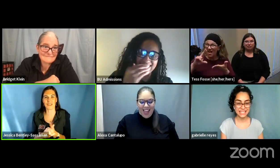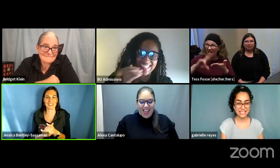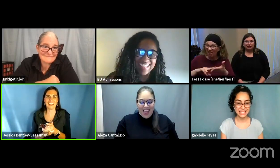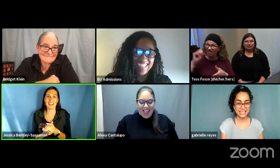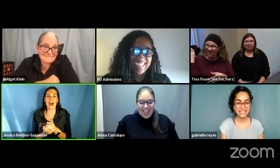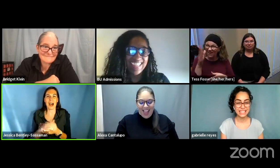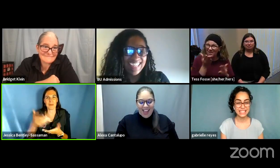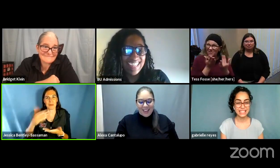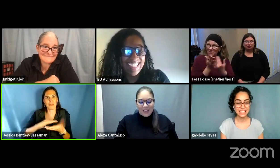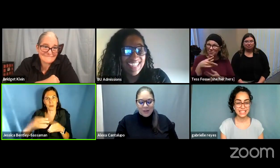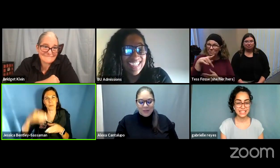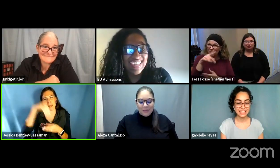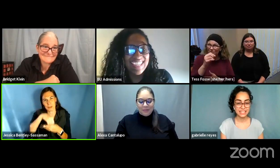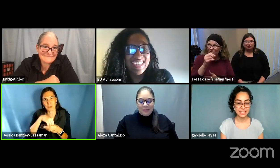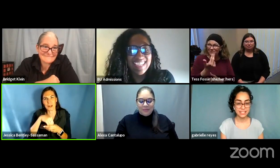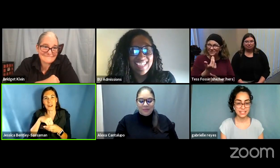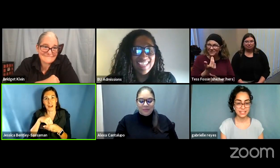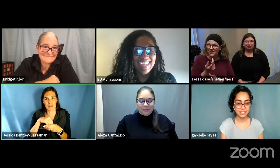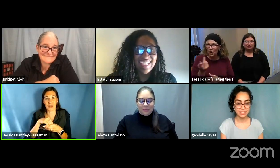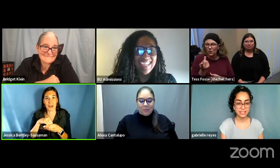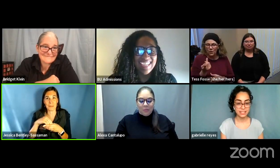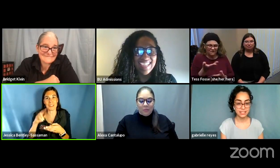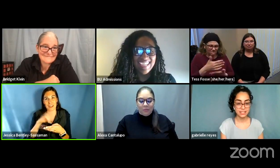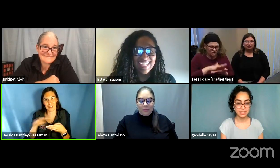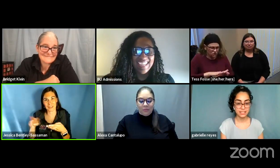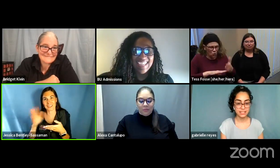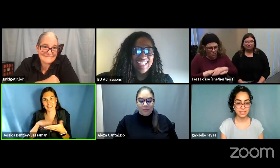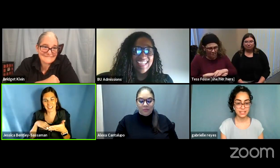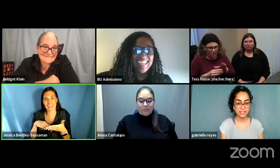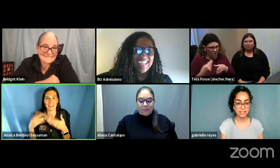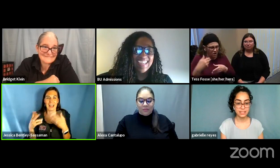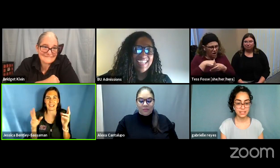post office. We would fold paper, put it in envelopes,